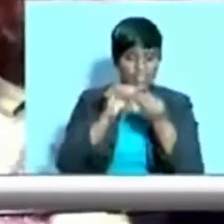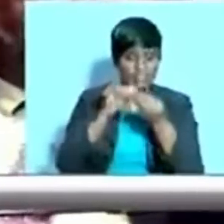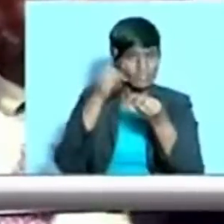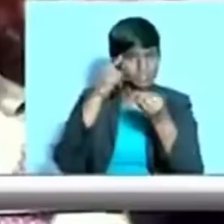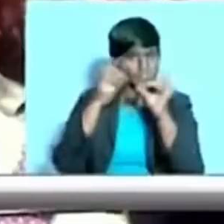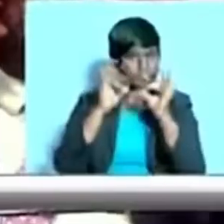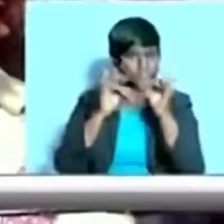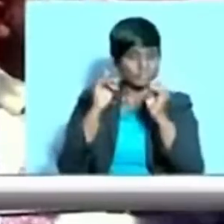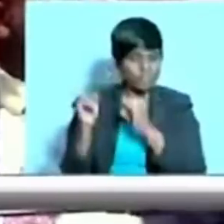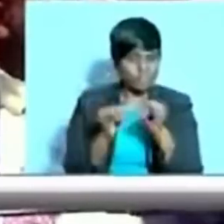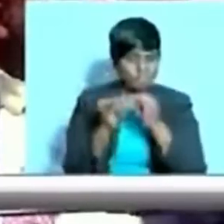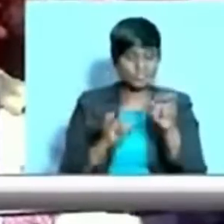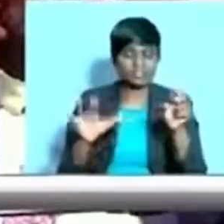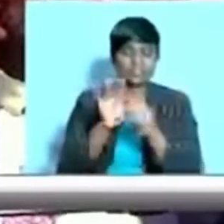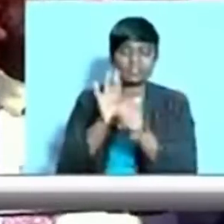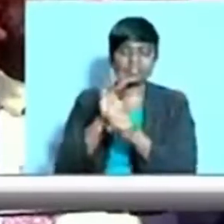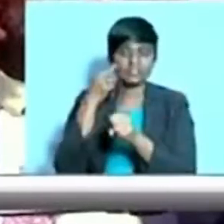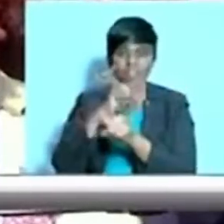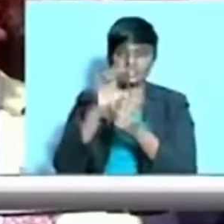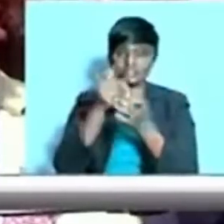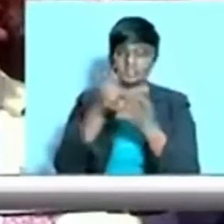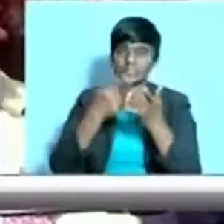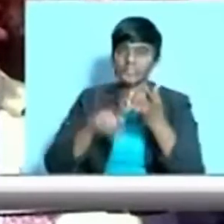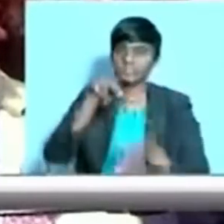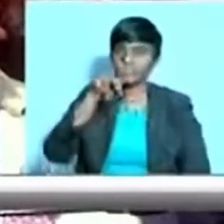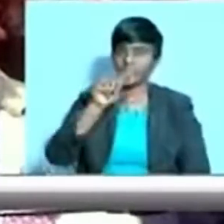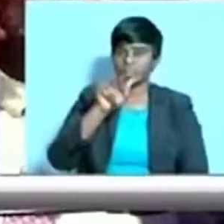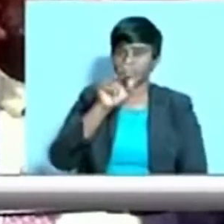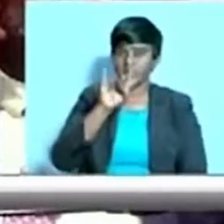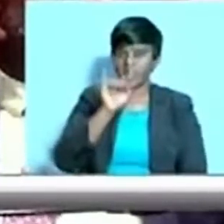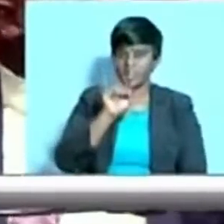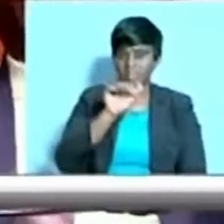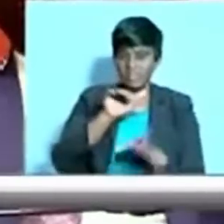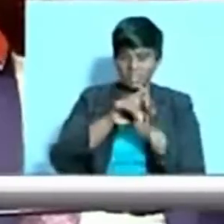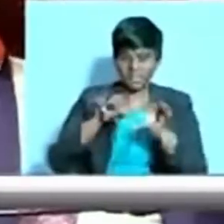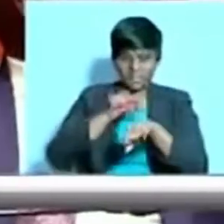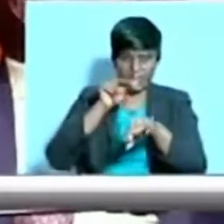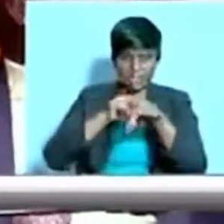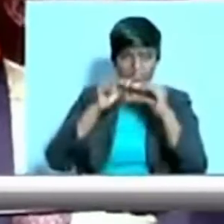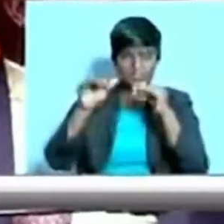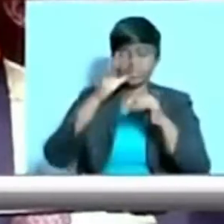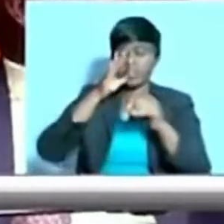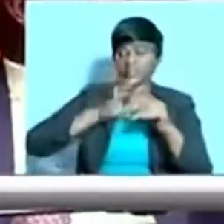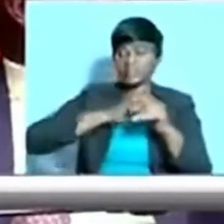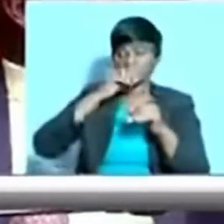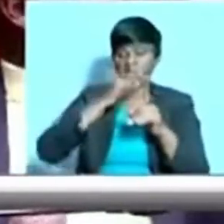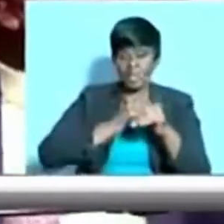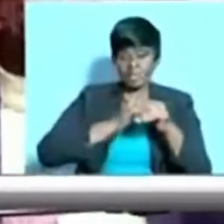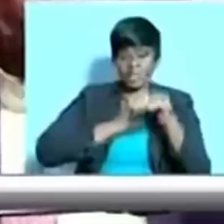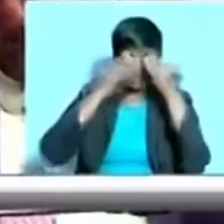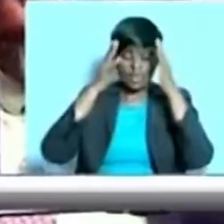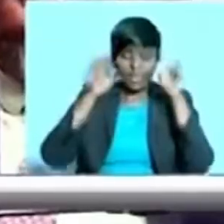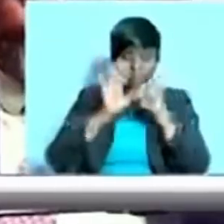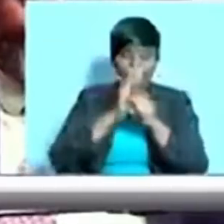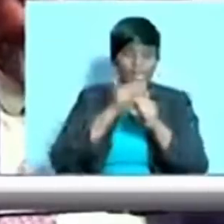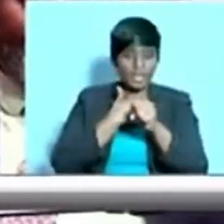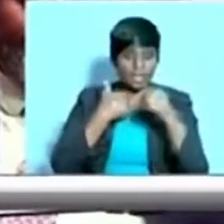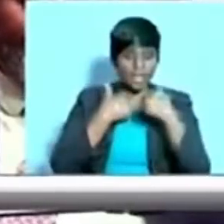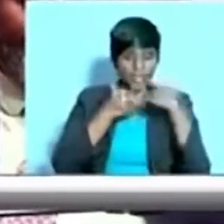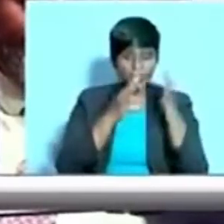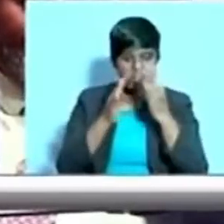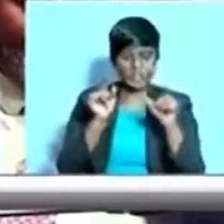effective implementation of the Paris Agreement at national level. Madam Speaker, I am aware that there are plans